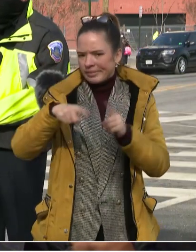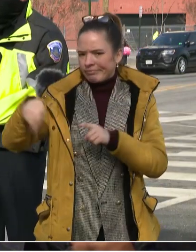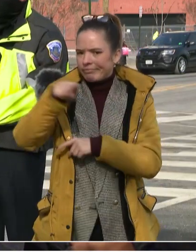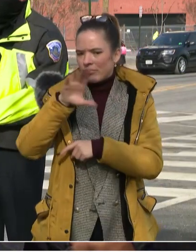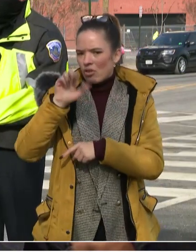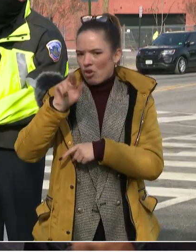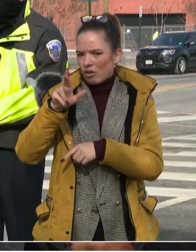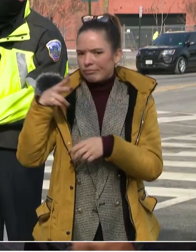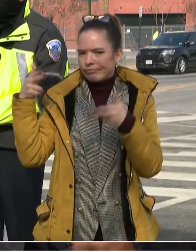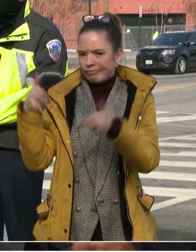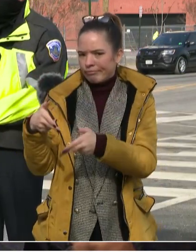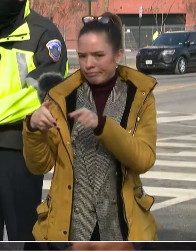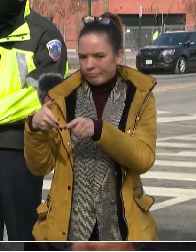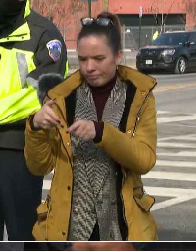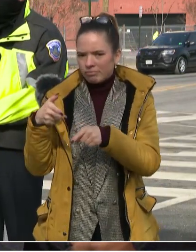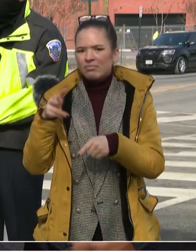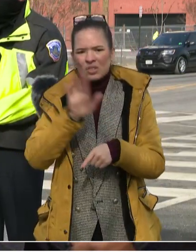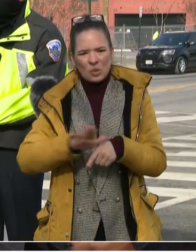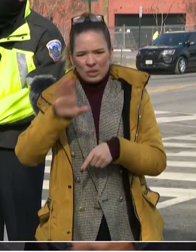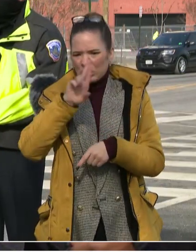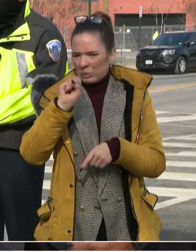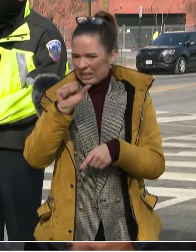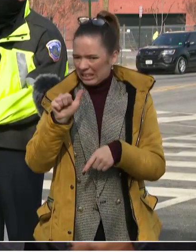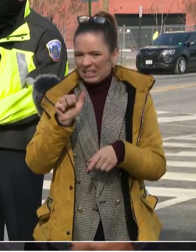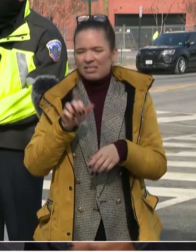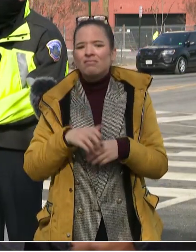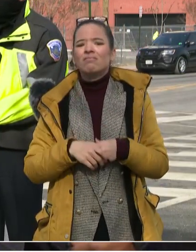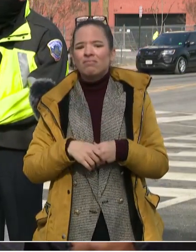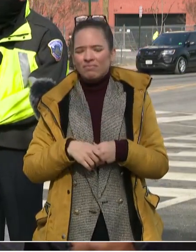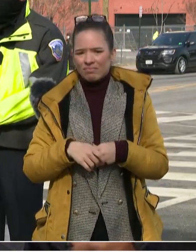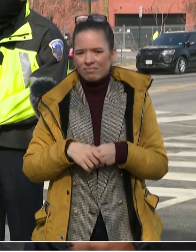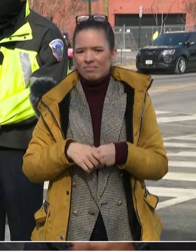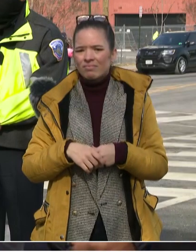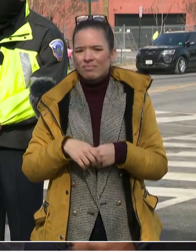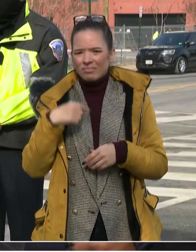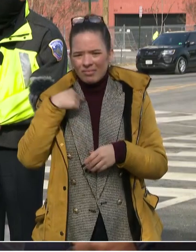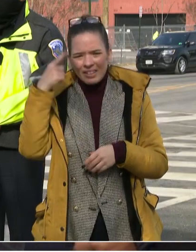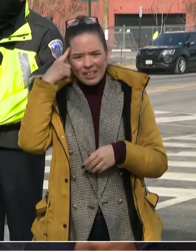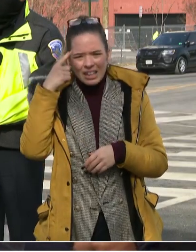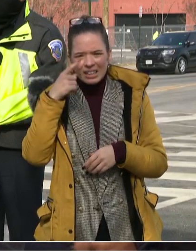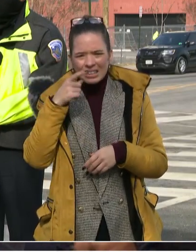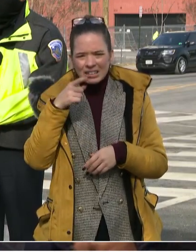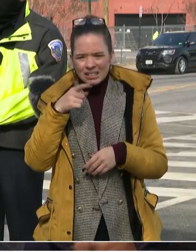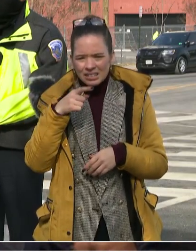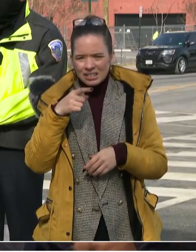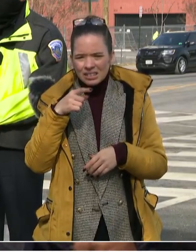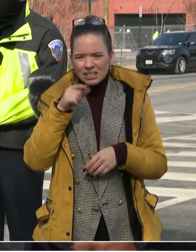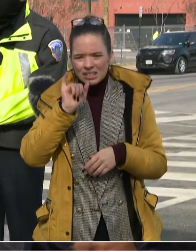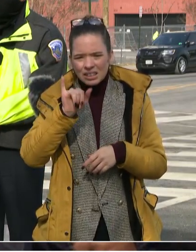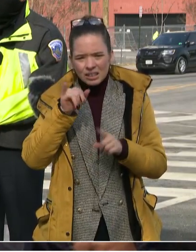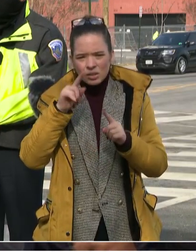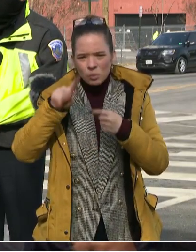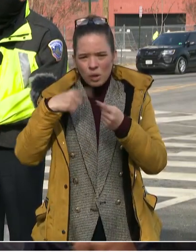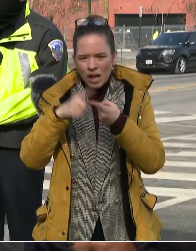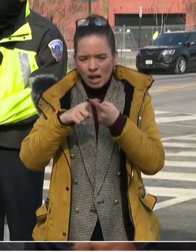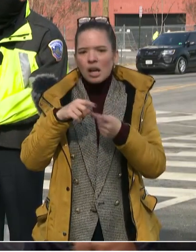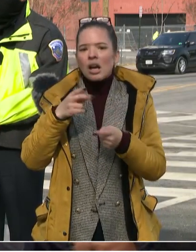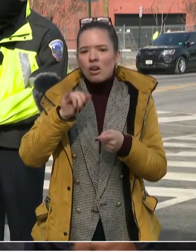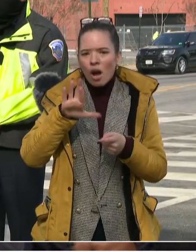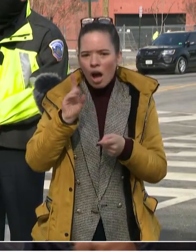cities across the United States. And as a result, I believe it was a death that occurred in Howard County as a result of a